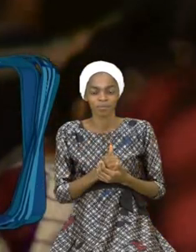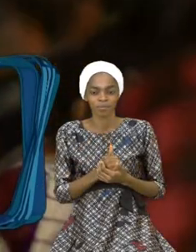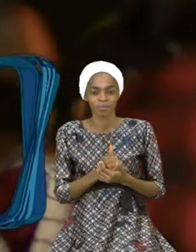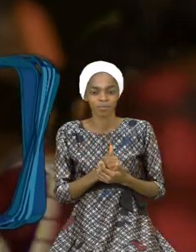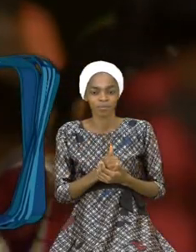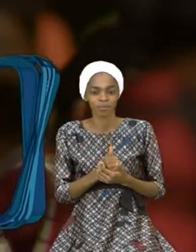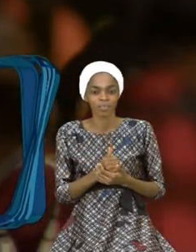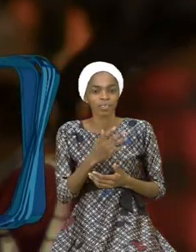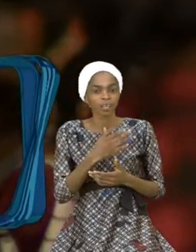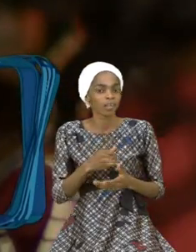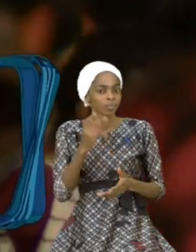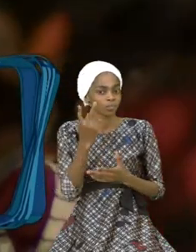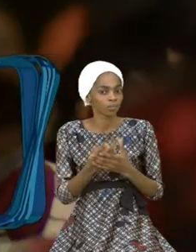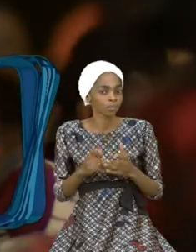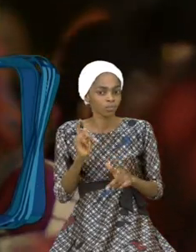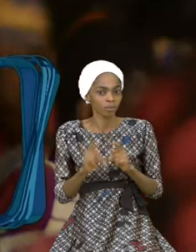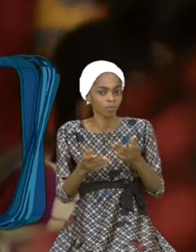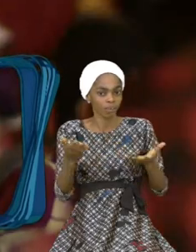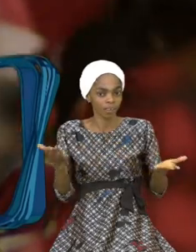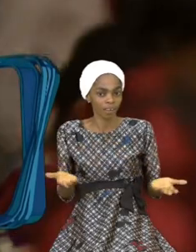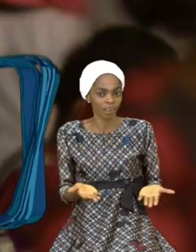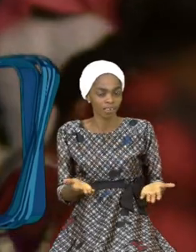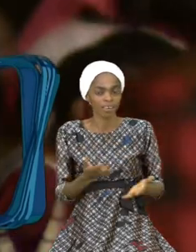those on our line as well